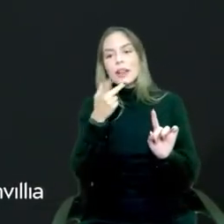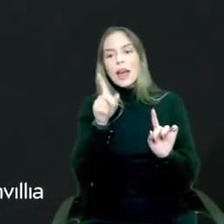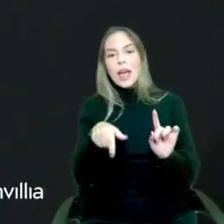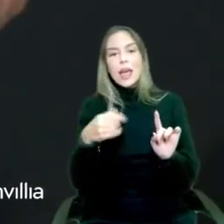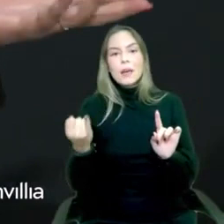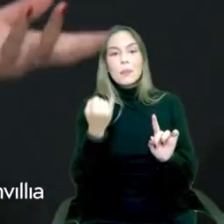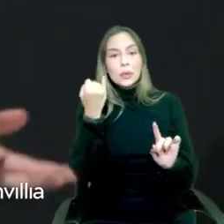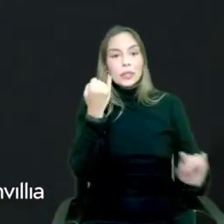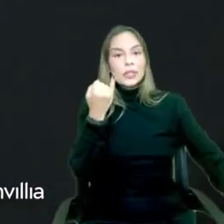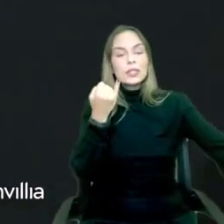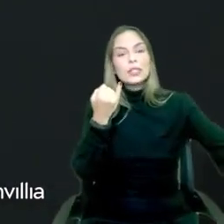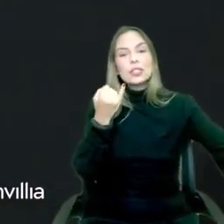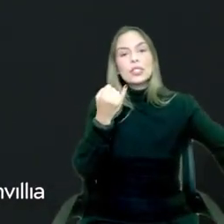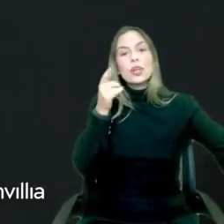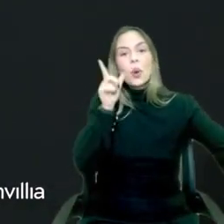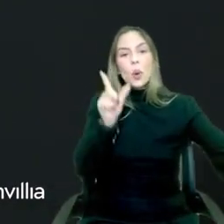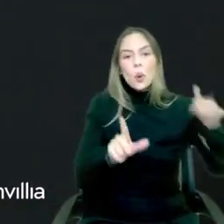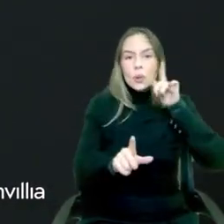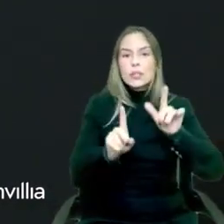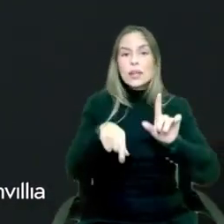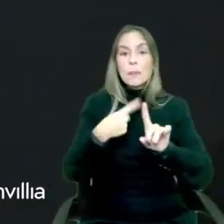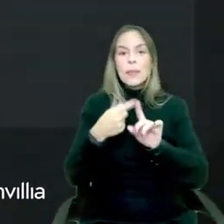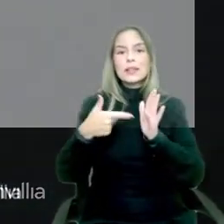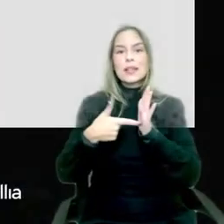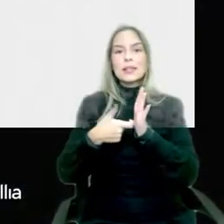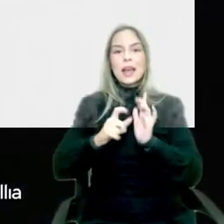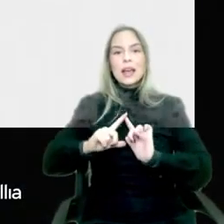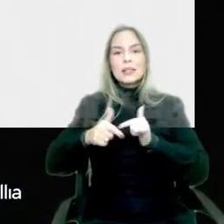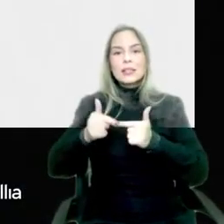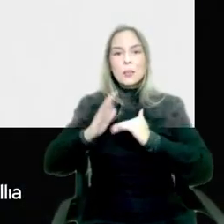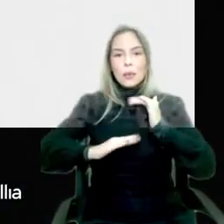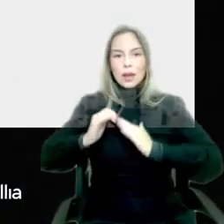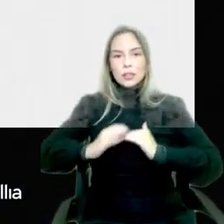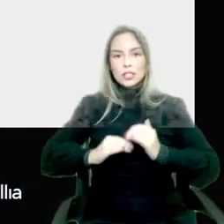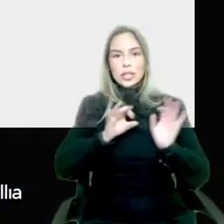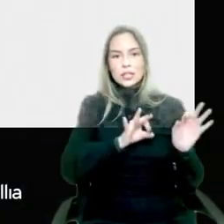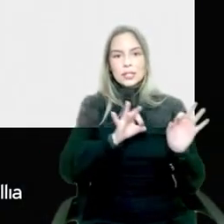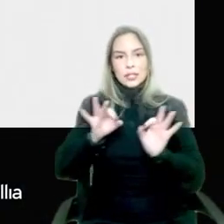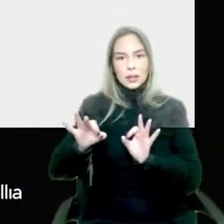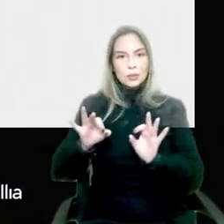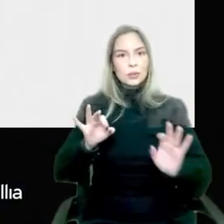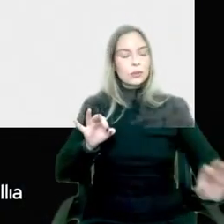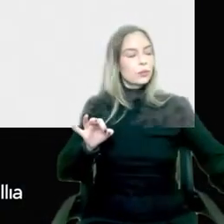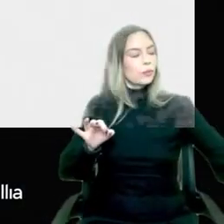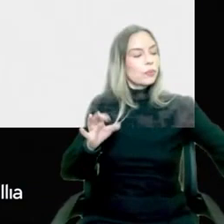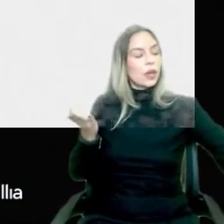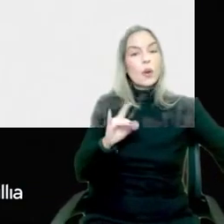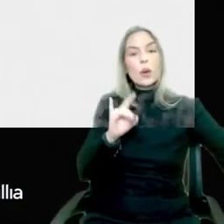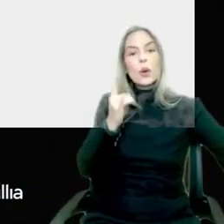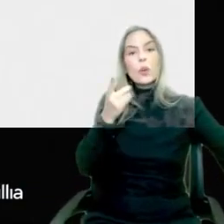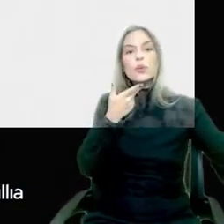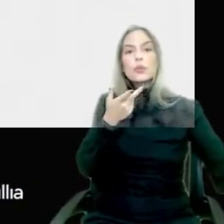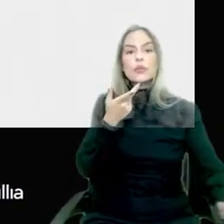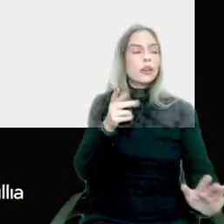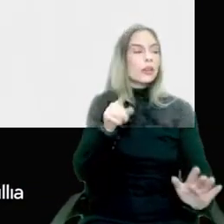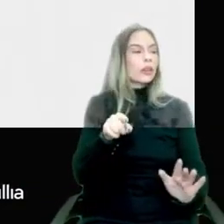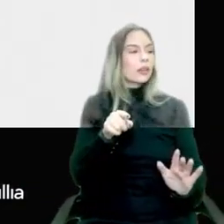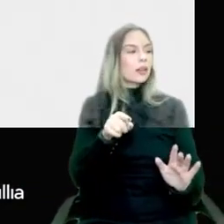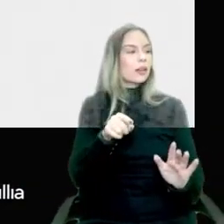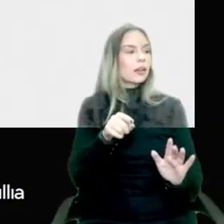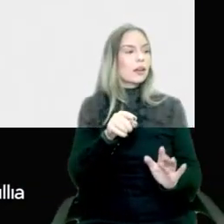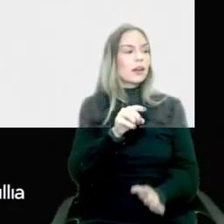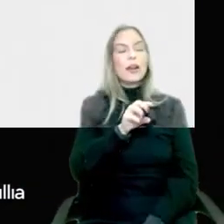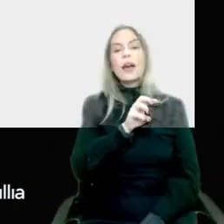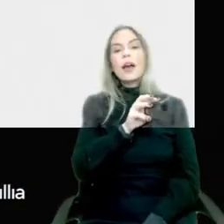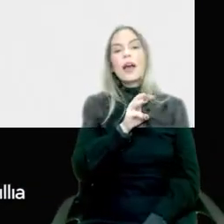and knowledge. And I'd love for each of you to just give a final thought on winning versus executing and how to be better,